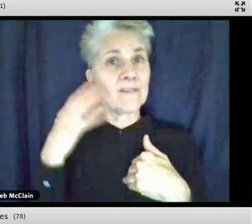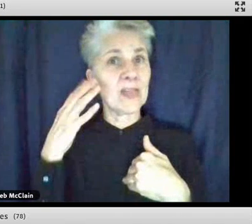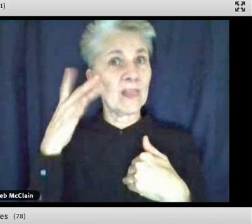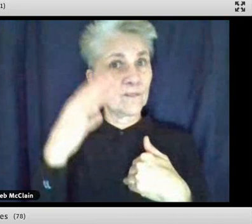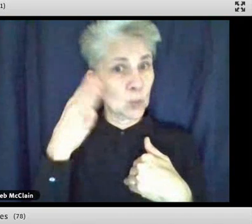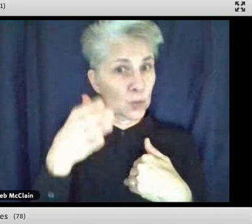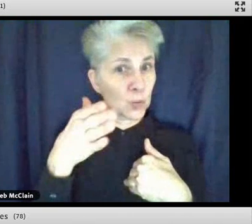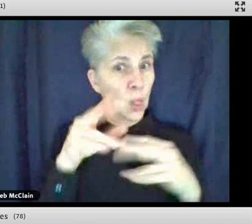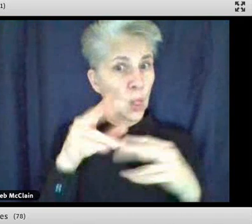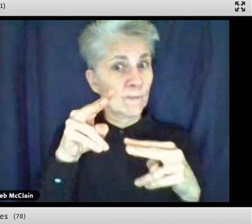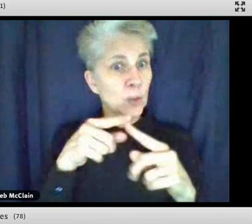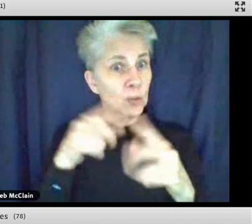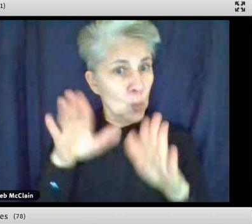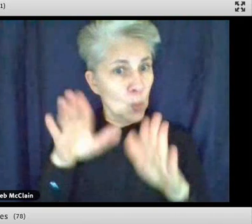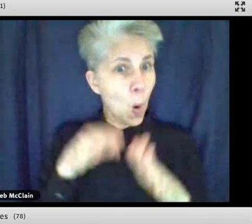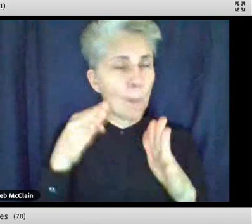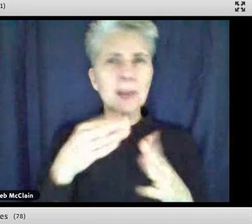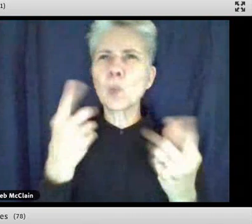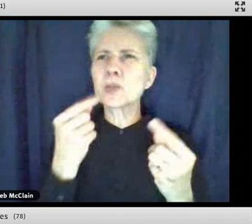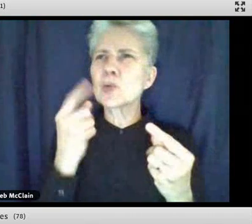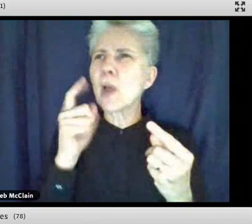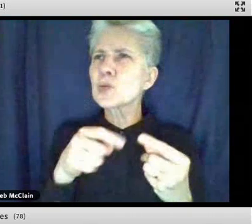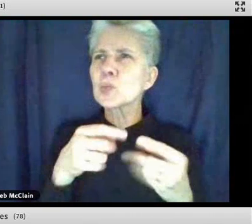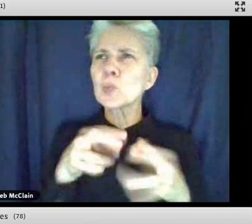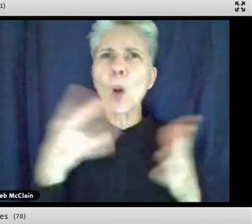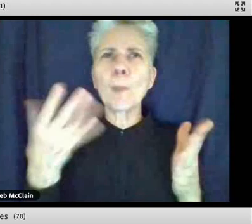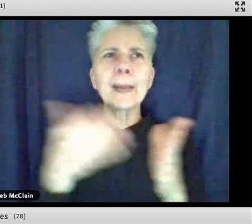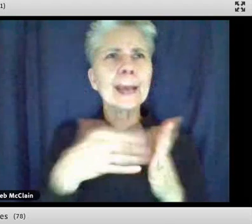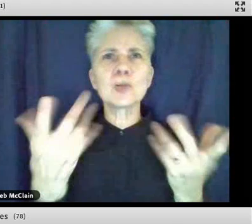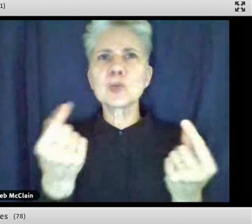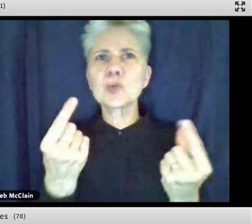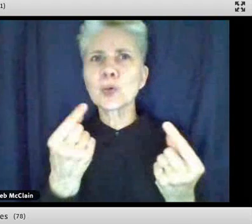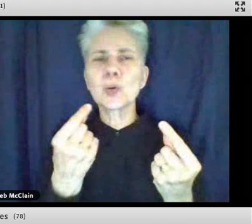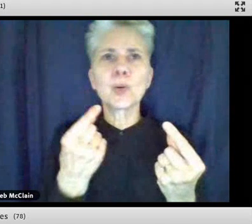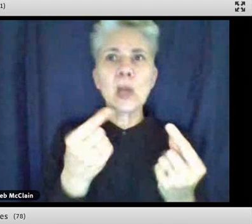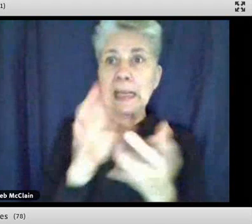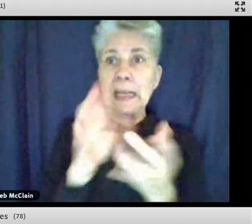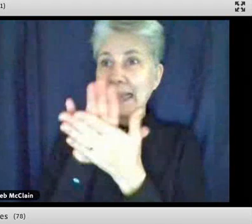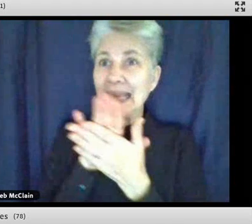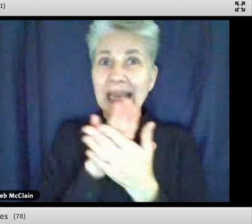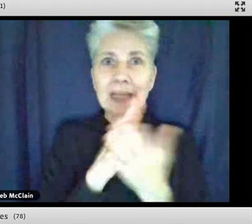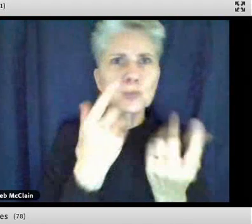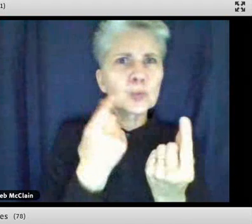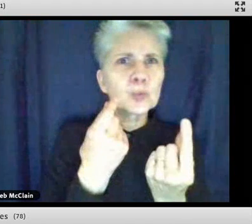reopen? How do you sanitize things? So I think that's an important thing to look at.